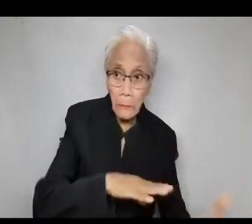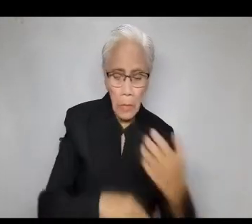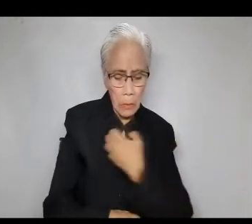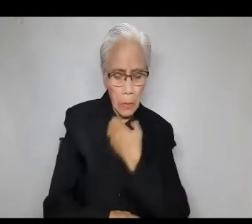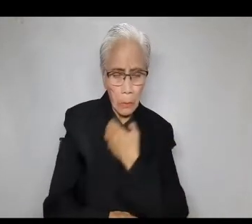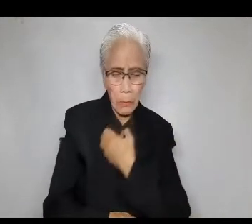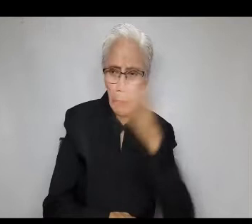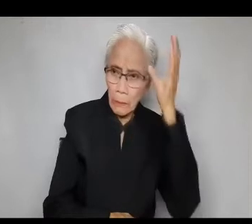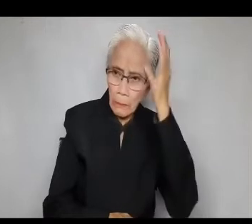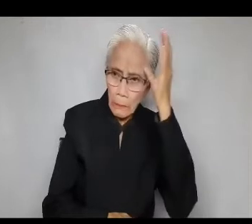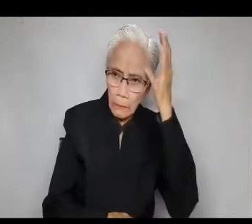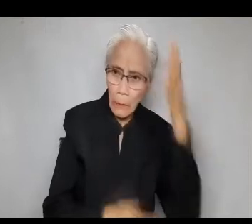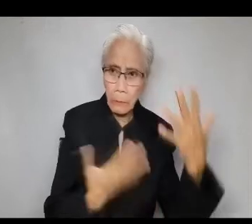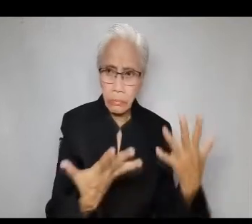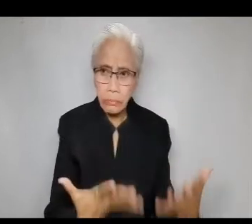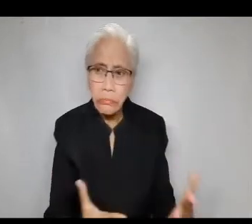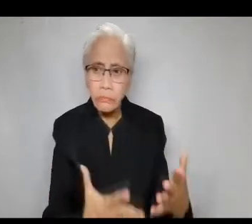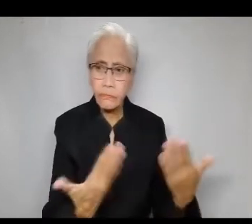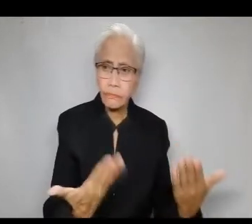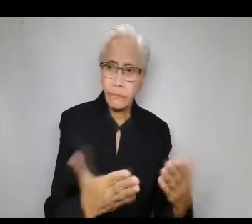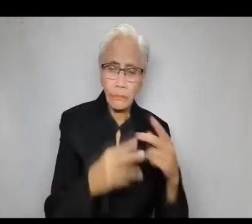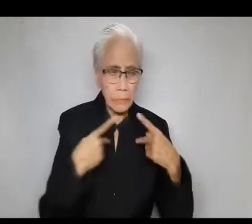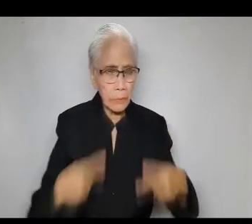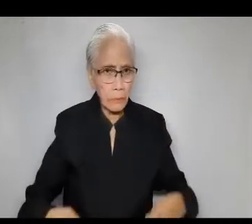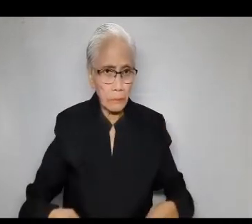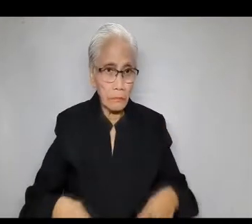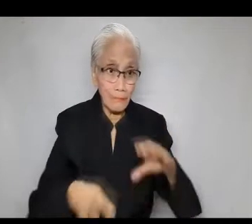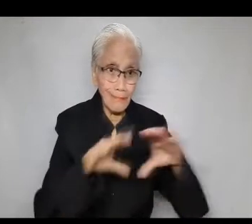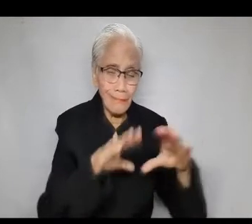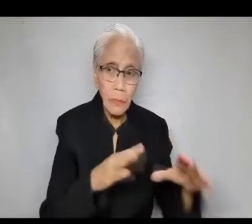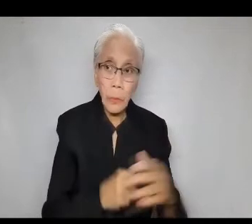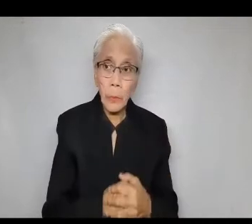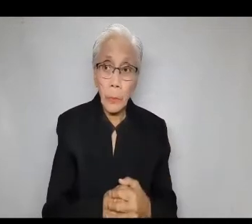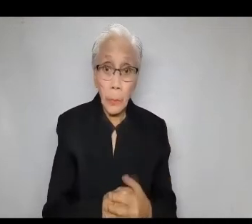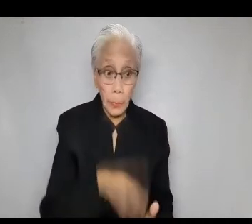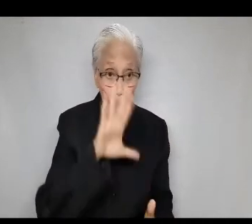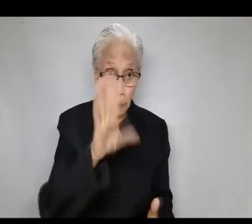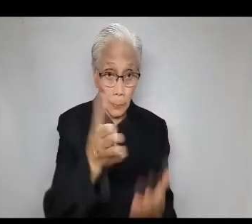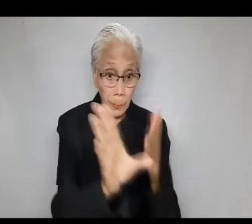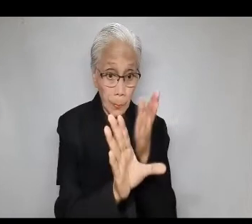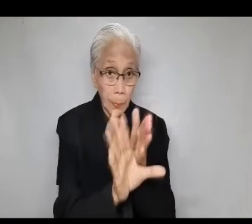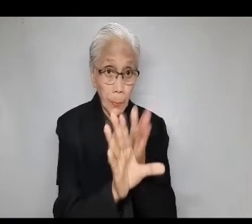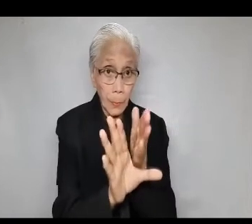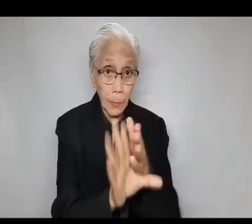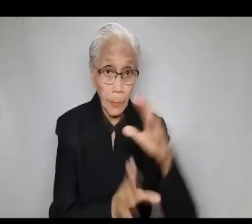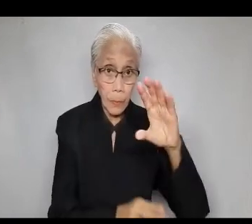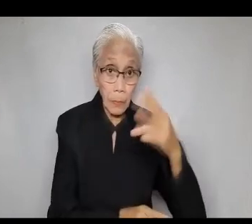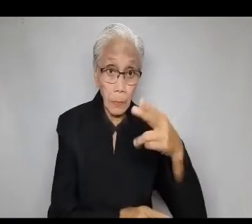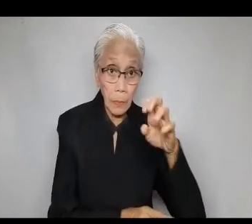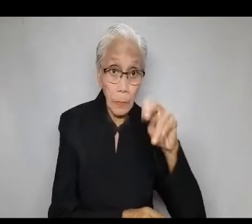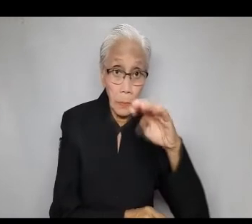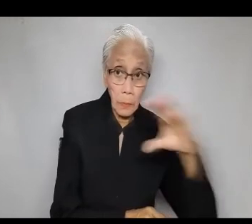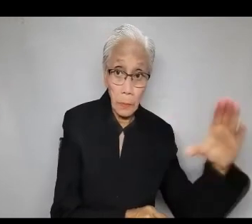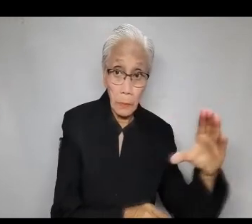emotional concern, tics or physical compulsions. And the final stage is psychogenic death.